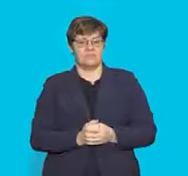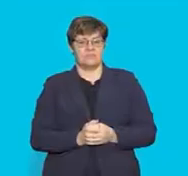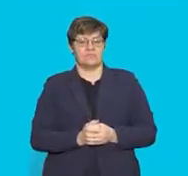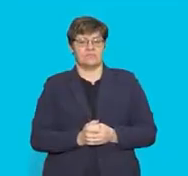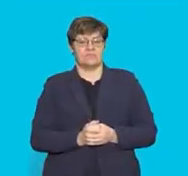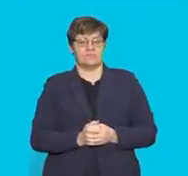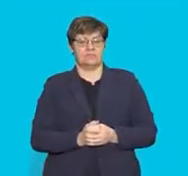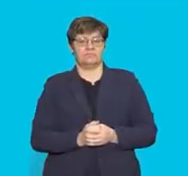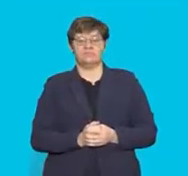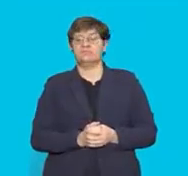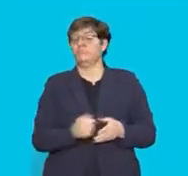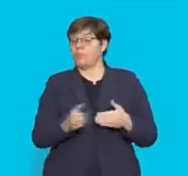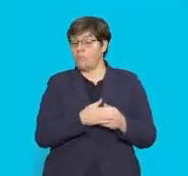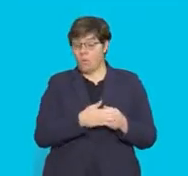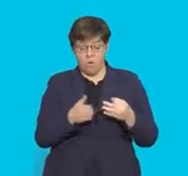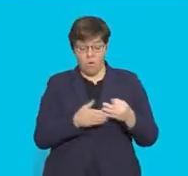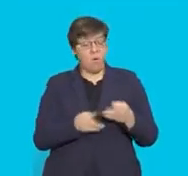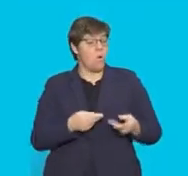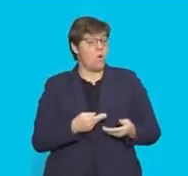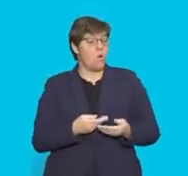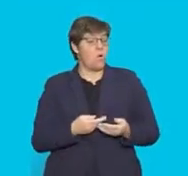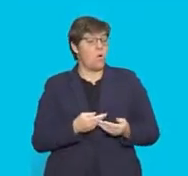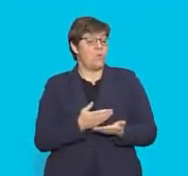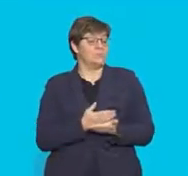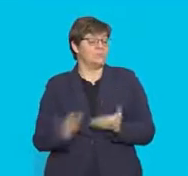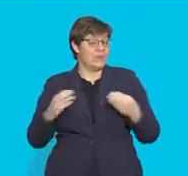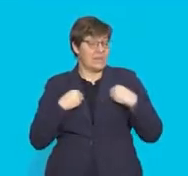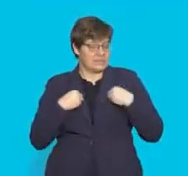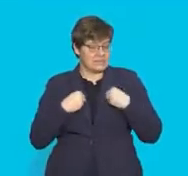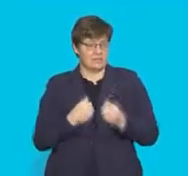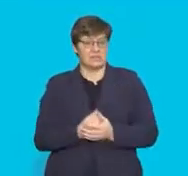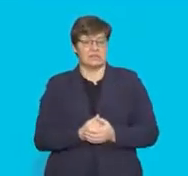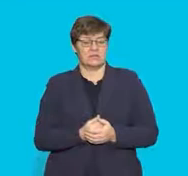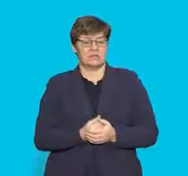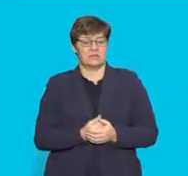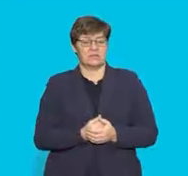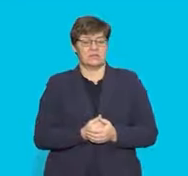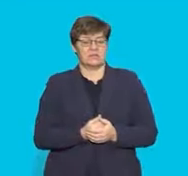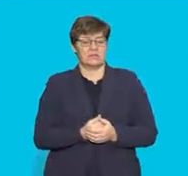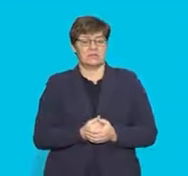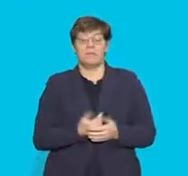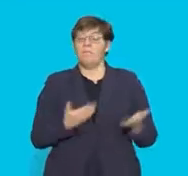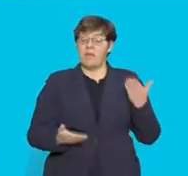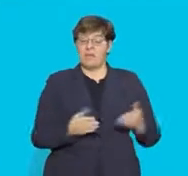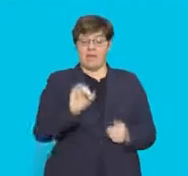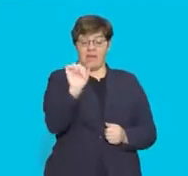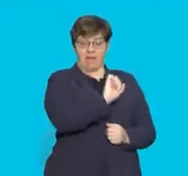Another way we can dispose of an asset is when the vehicle is traded in,